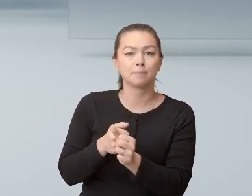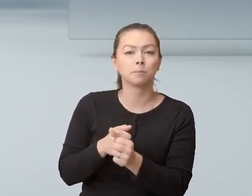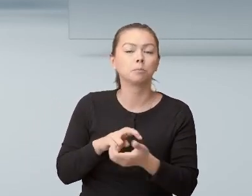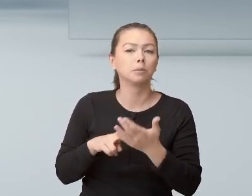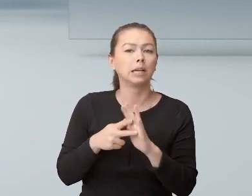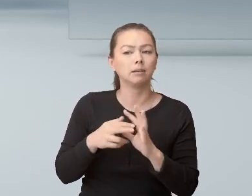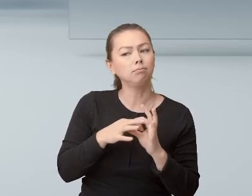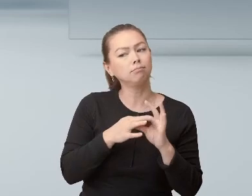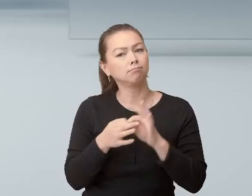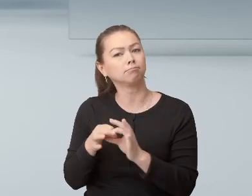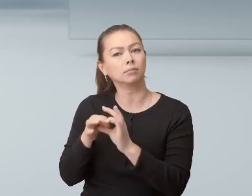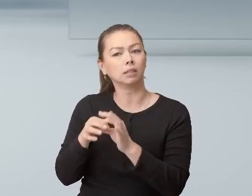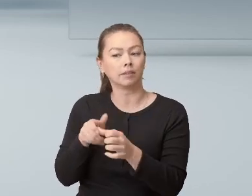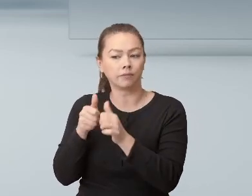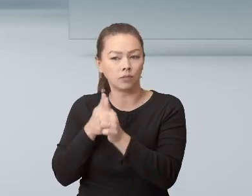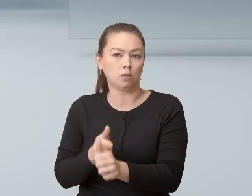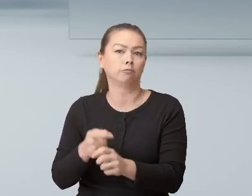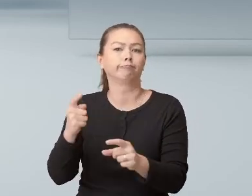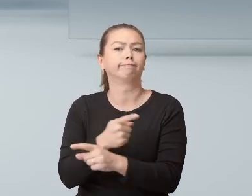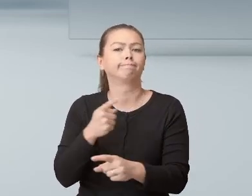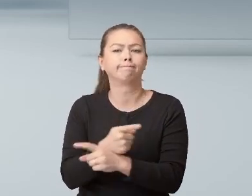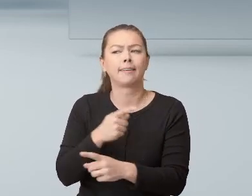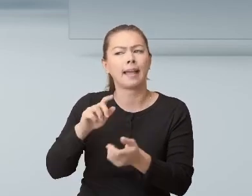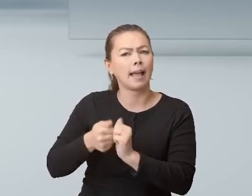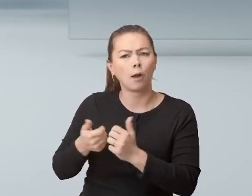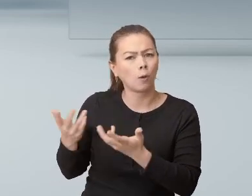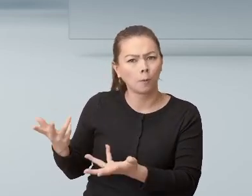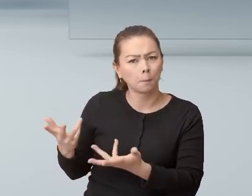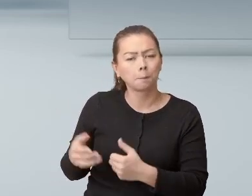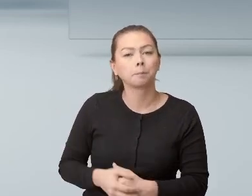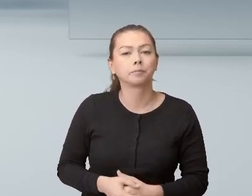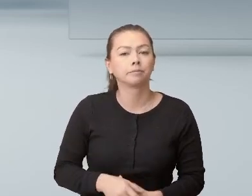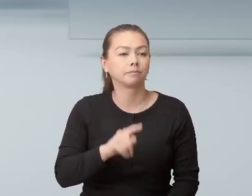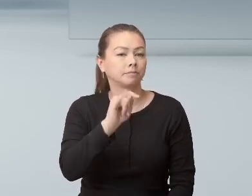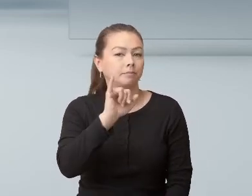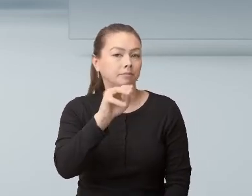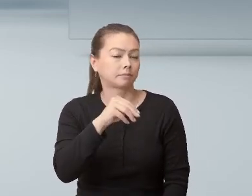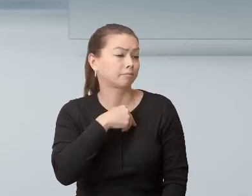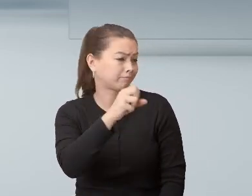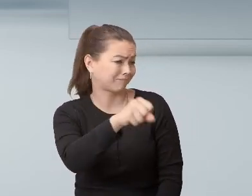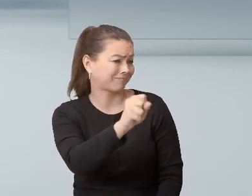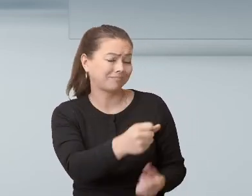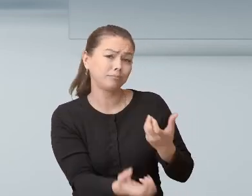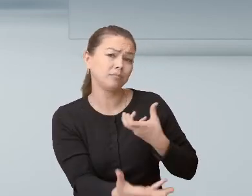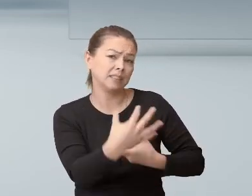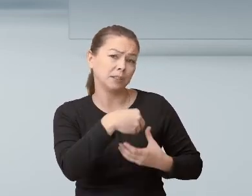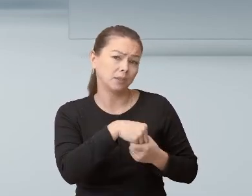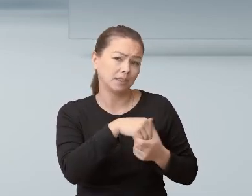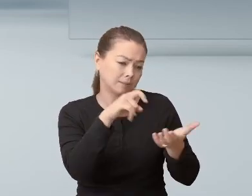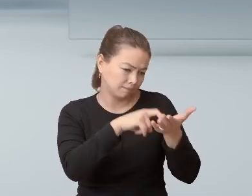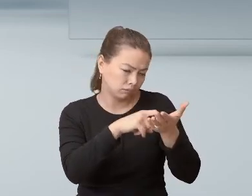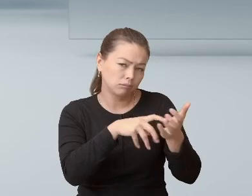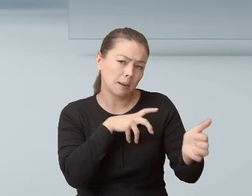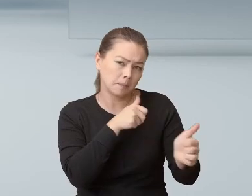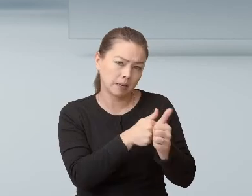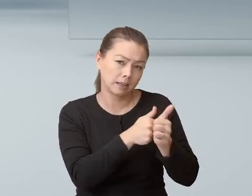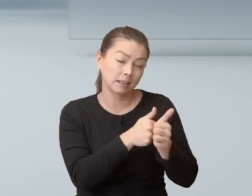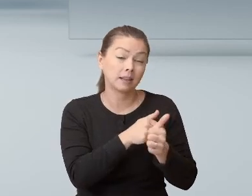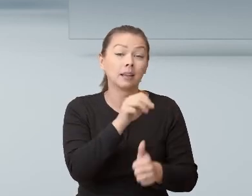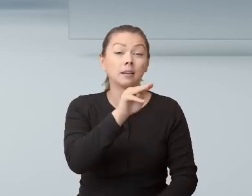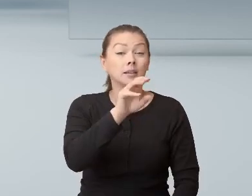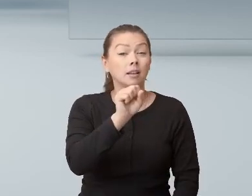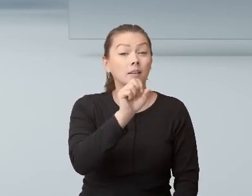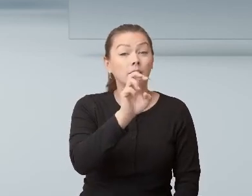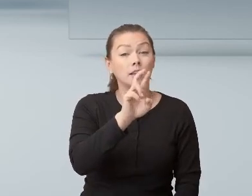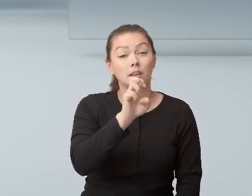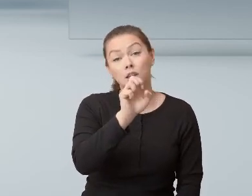that? They're included in those fixes, and also because the Microsoft ERPs are sold around the